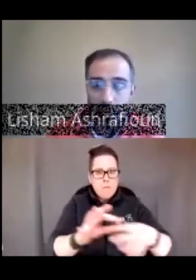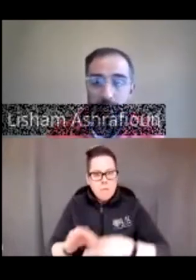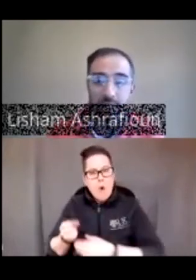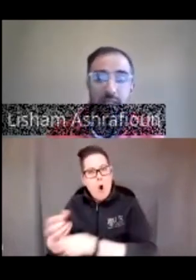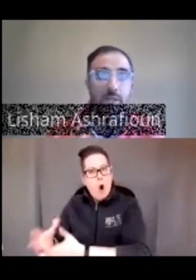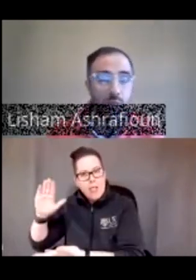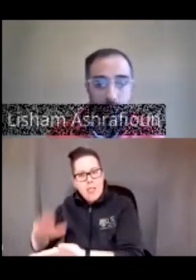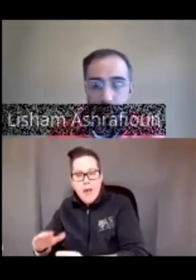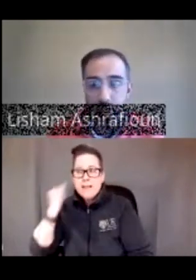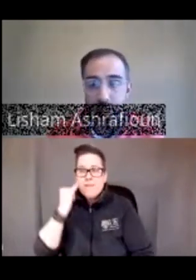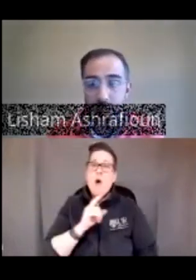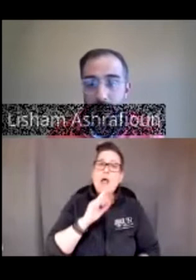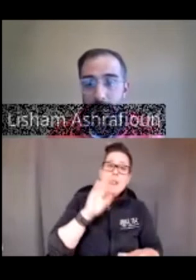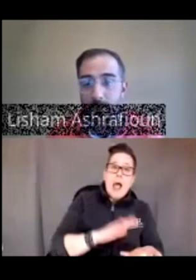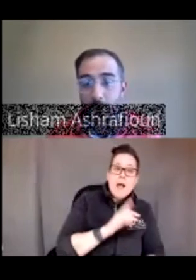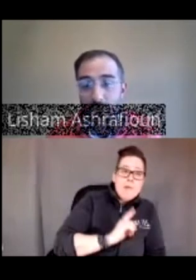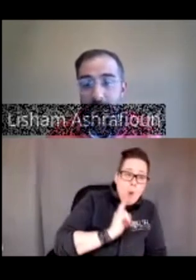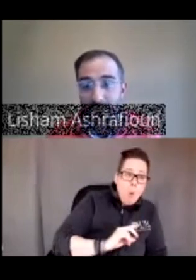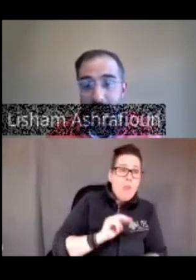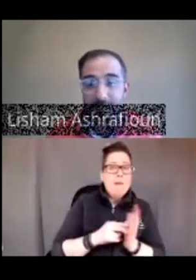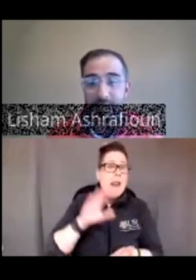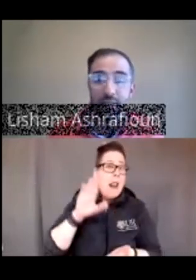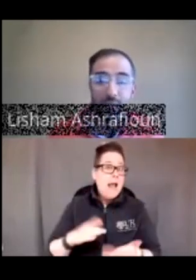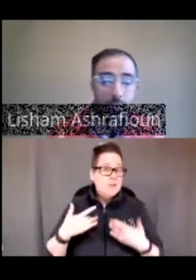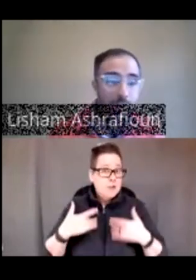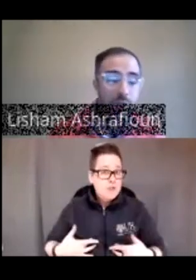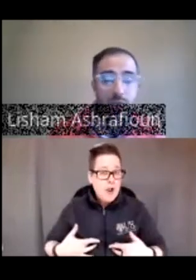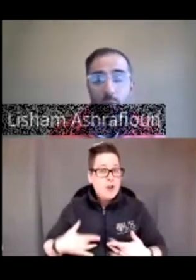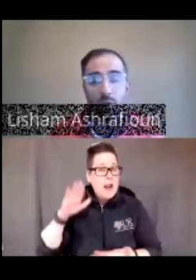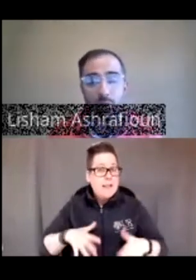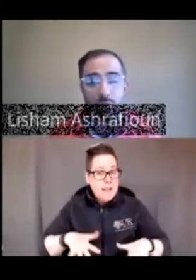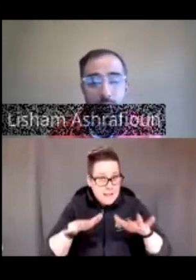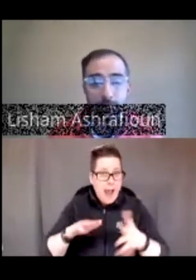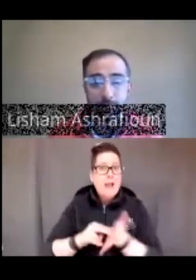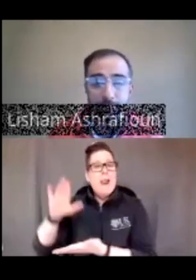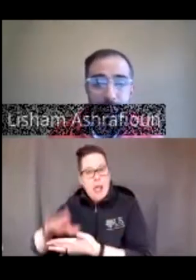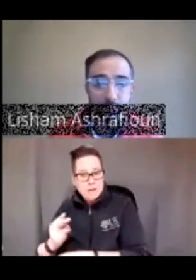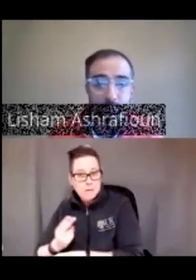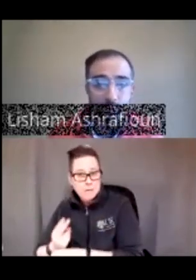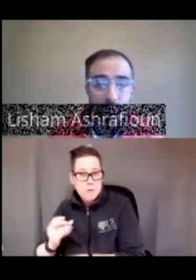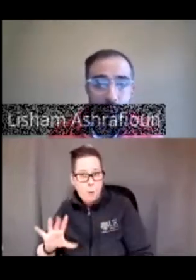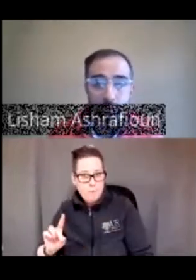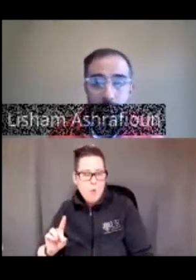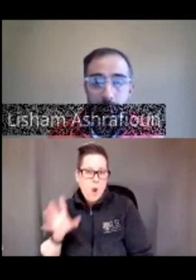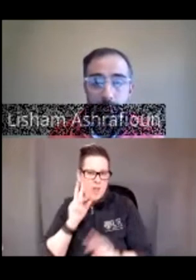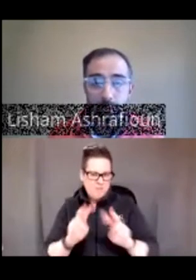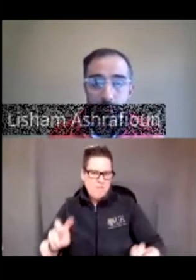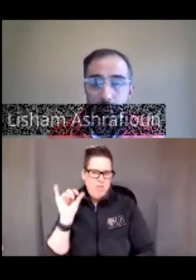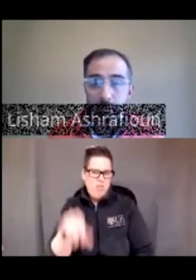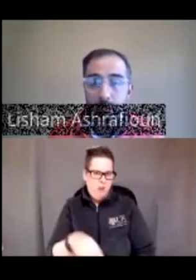changes in loneliness lead to reduced depression and anxiety, and thereby reduce opioid use.